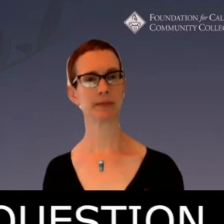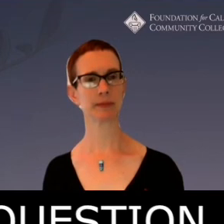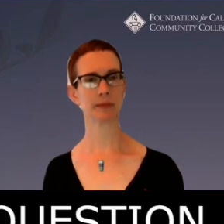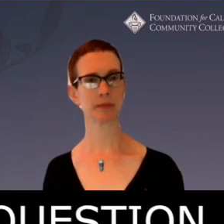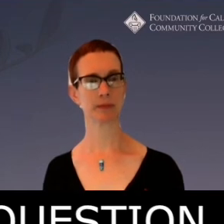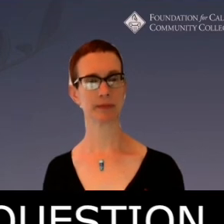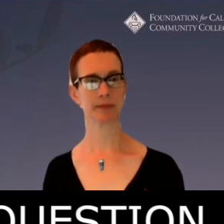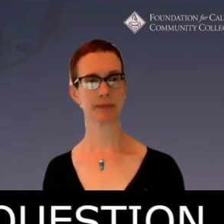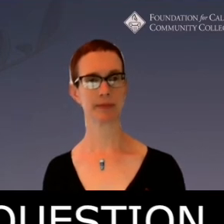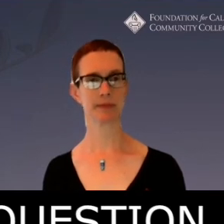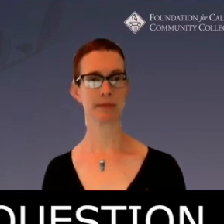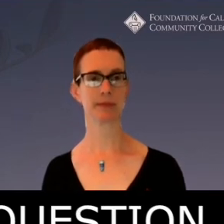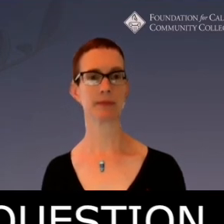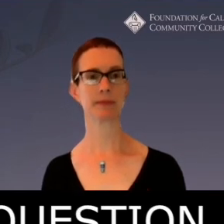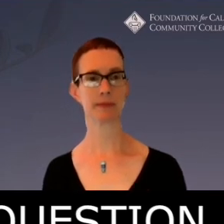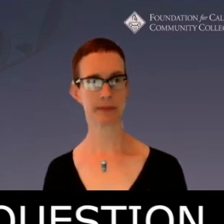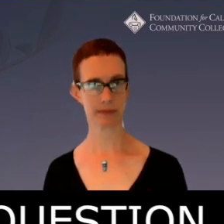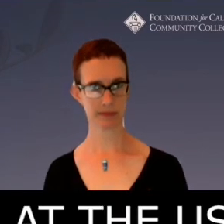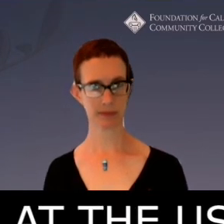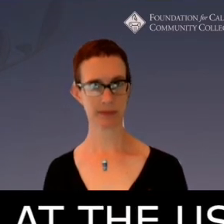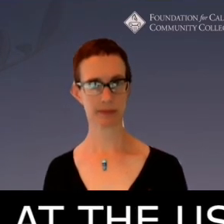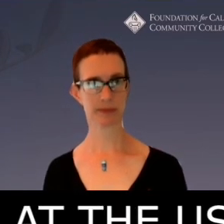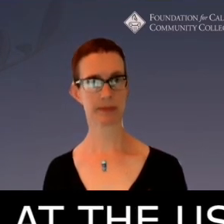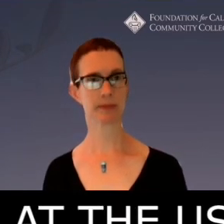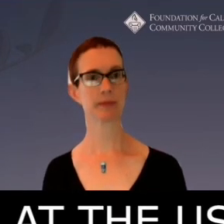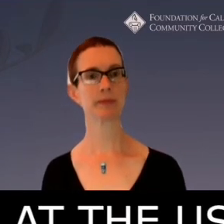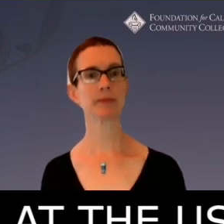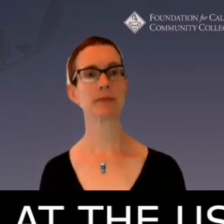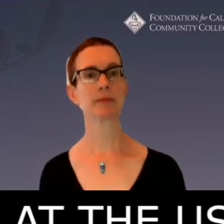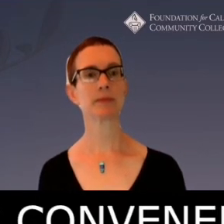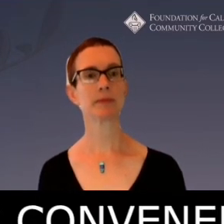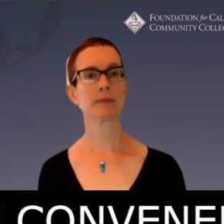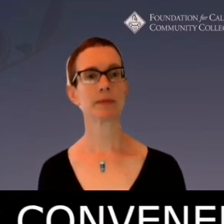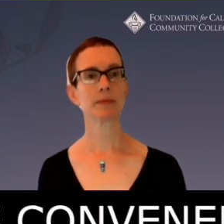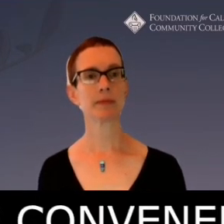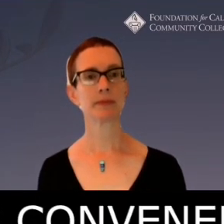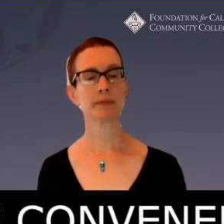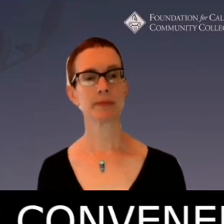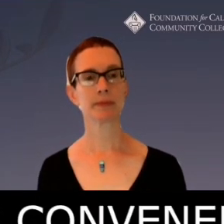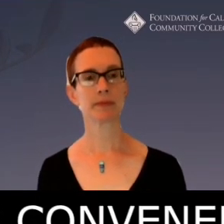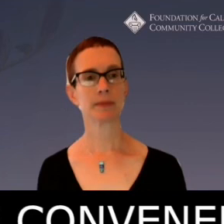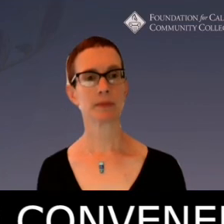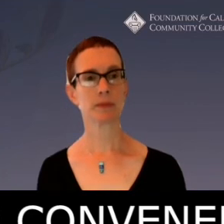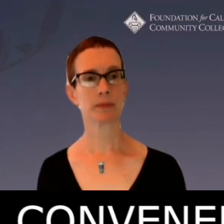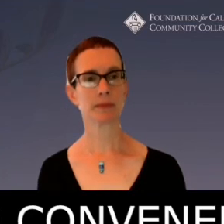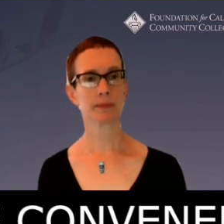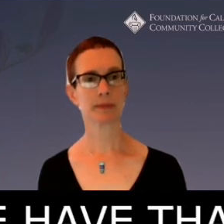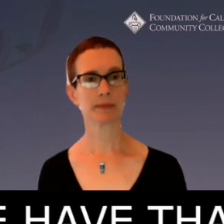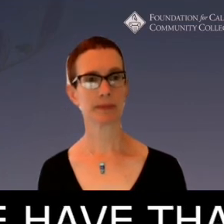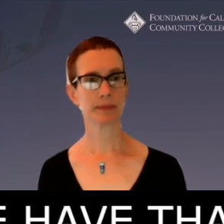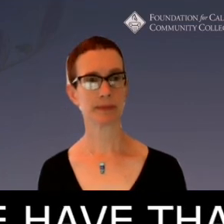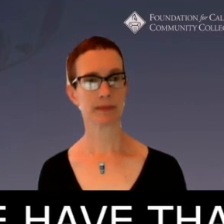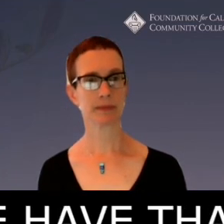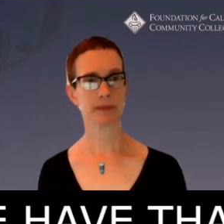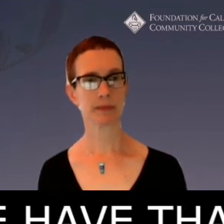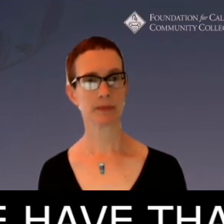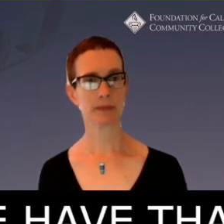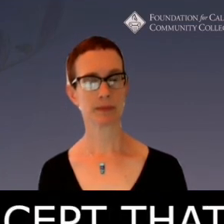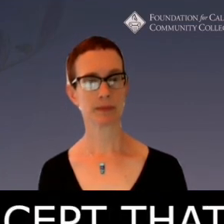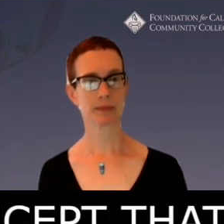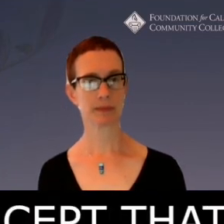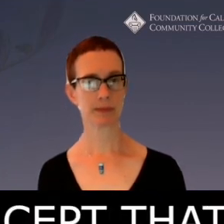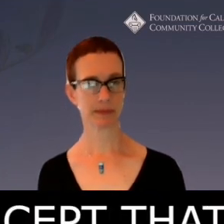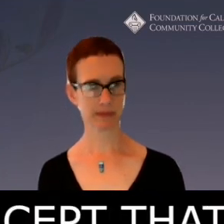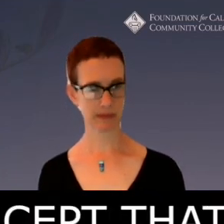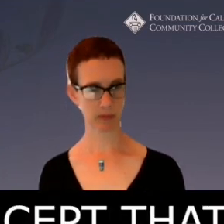at the use of the terminology of the convener of the collaborative. So we have that on slide 14, kind of this concept that there would be a different